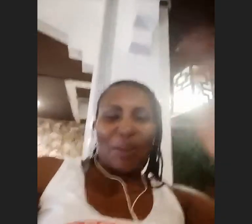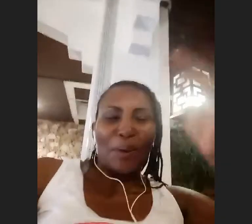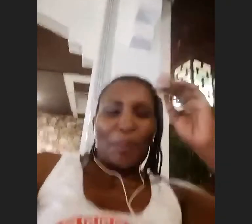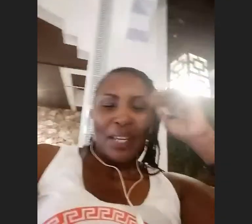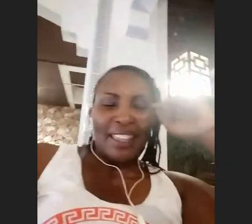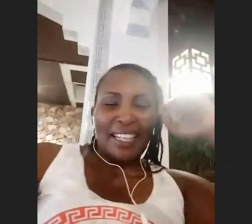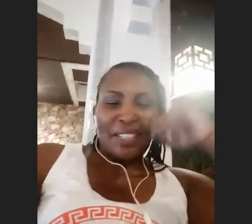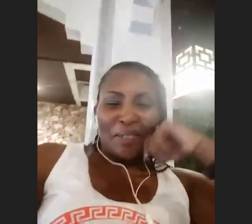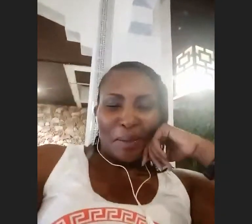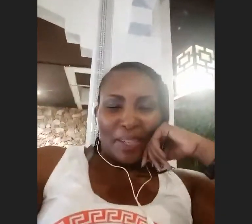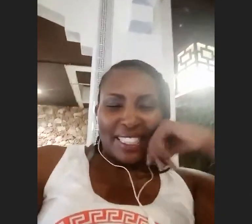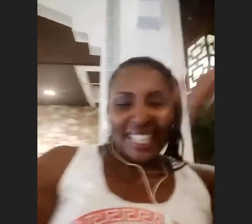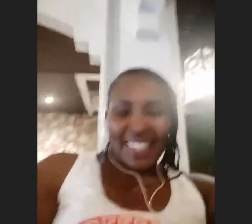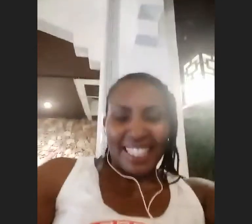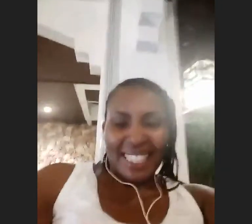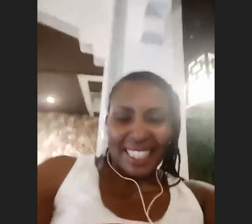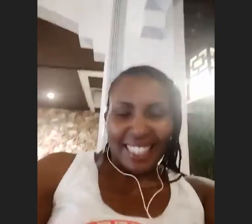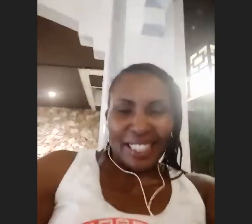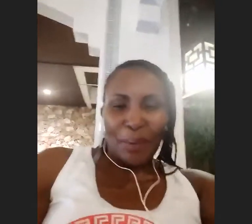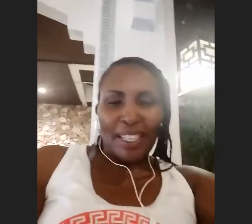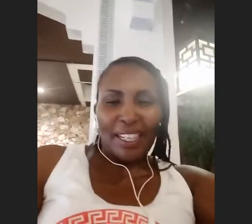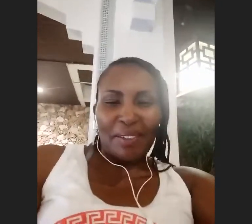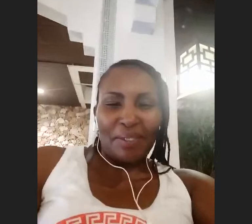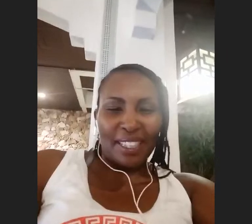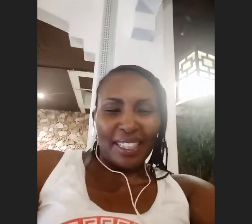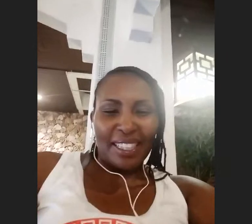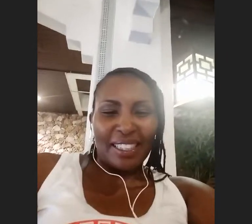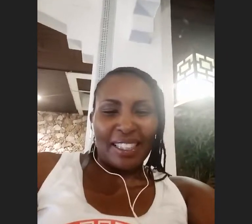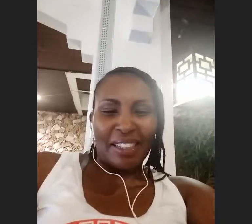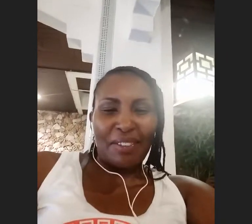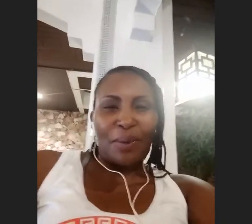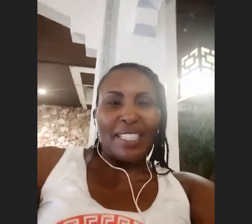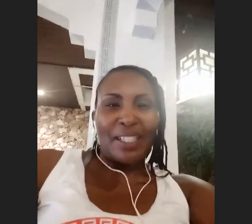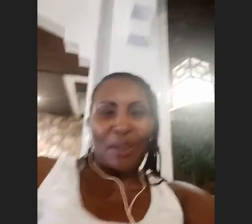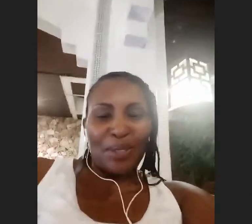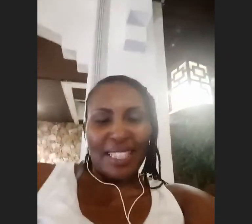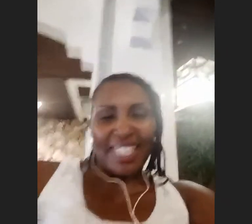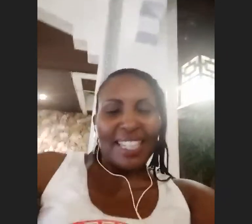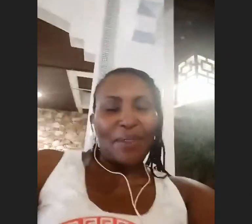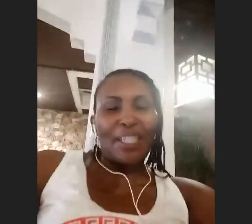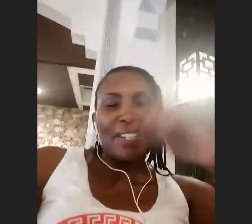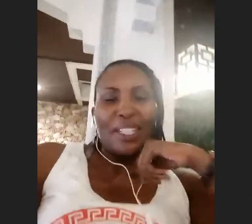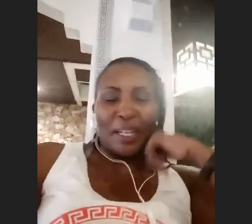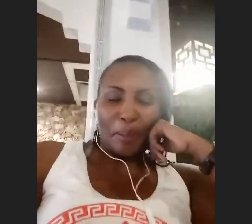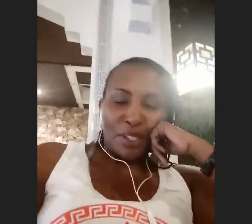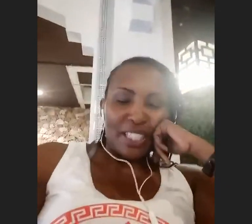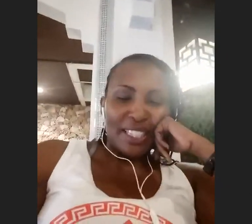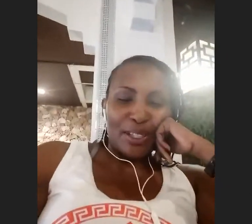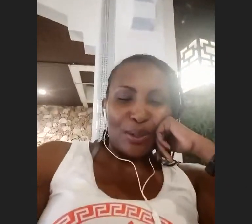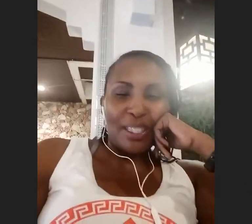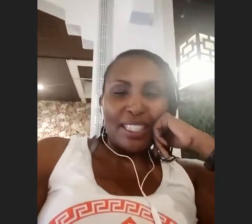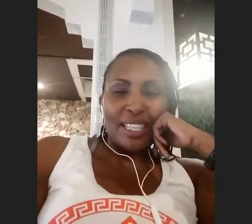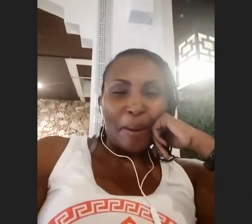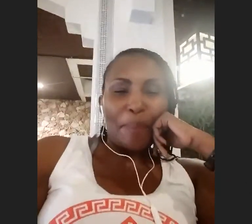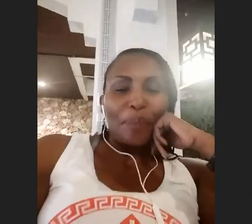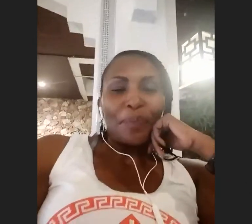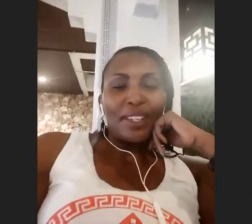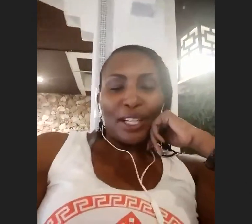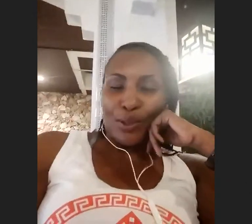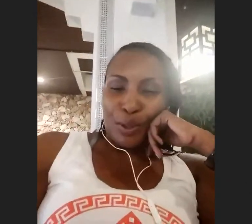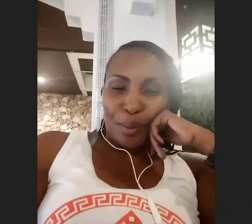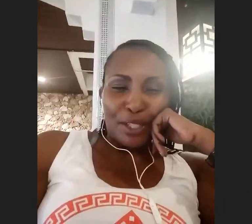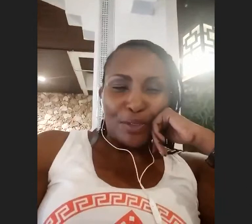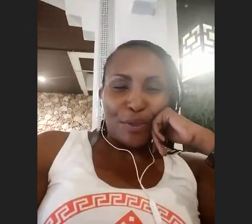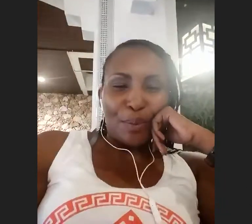Yeah, so thank you very much. I think we have covered quite a lot, and I really, really appreciate that you took the time.